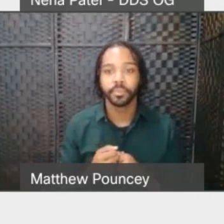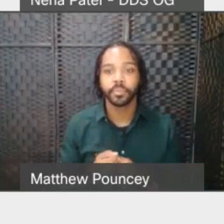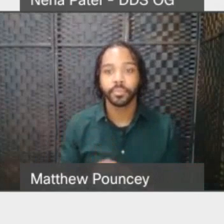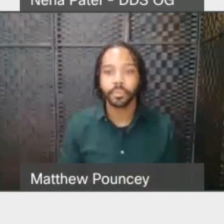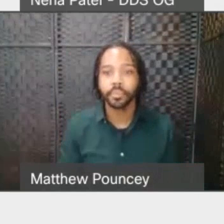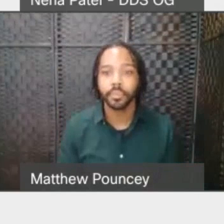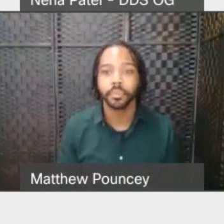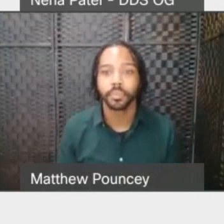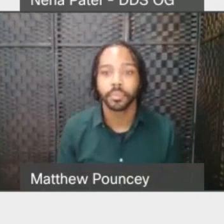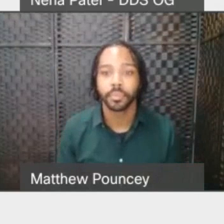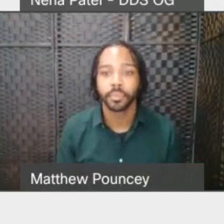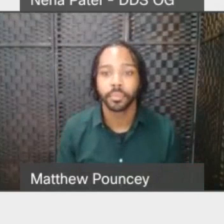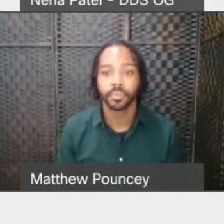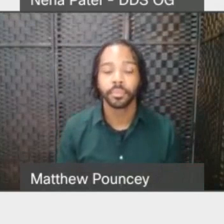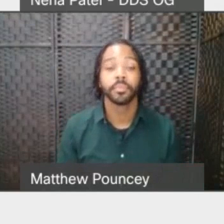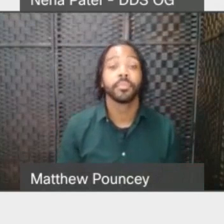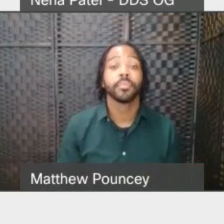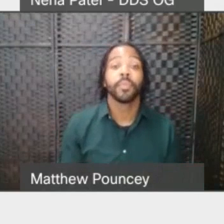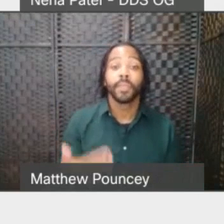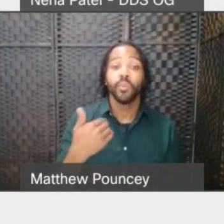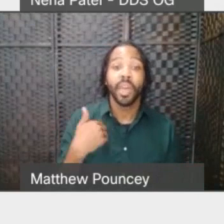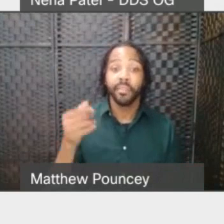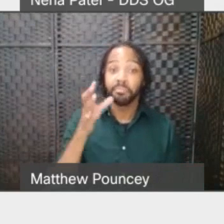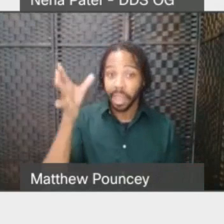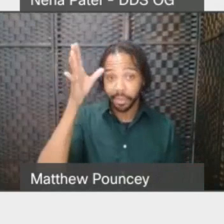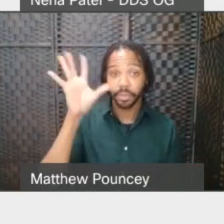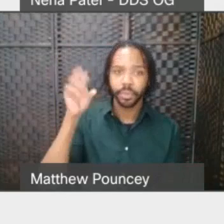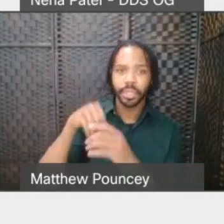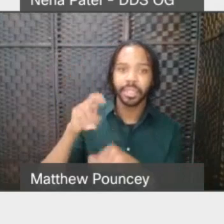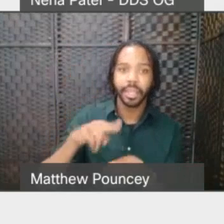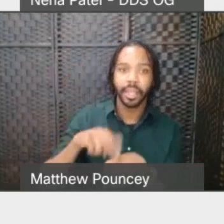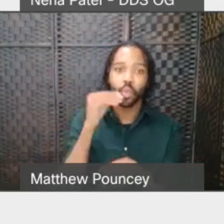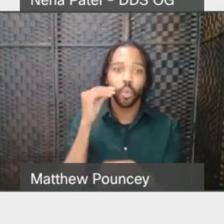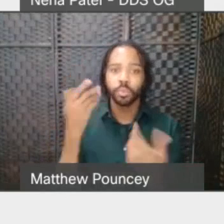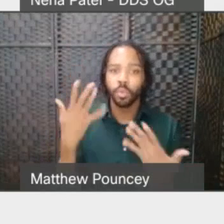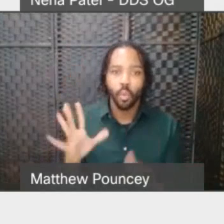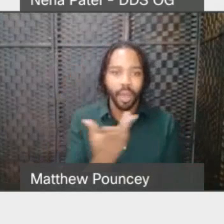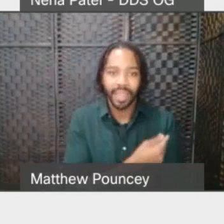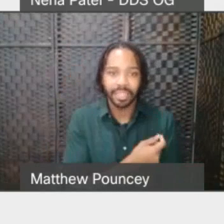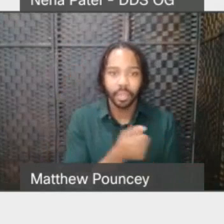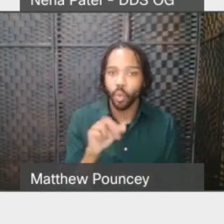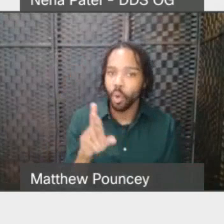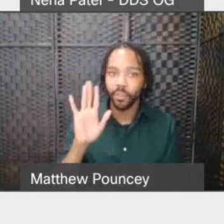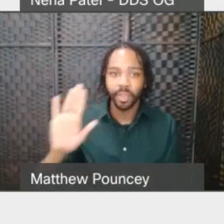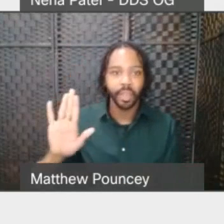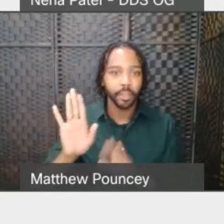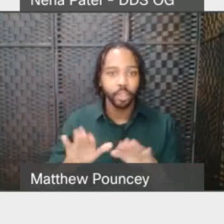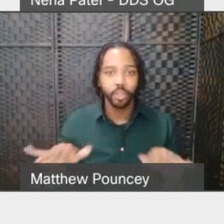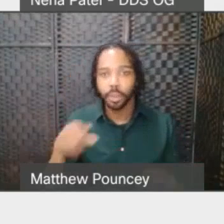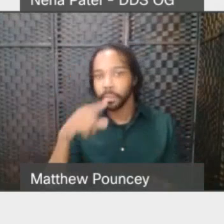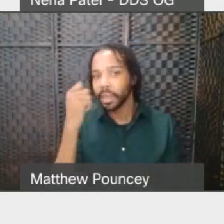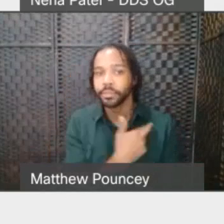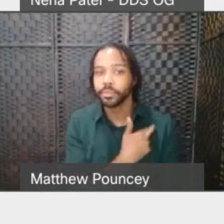So we have parents in natural homes that do not want to get the vaccine for them or their child due to the religion or